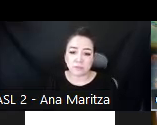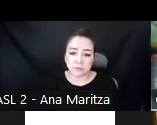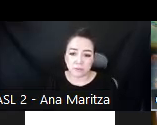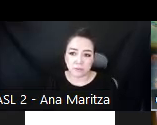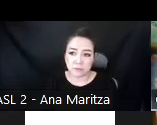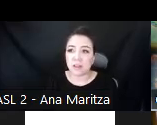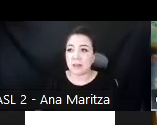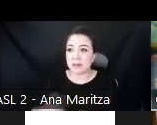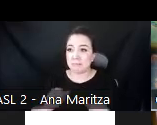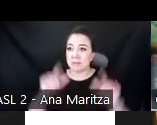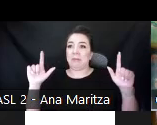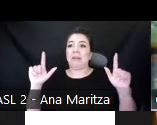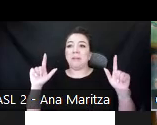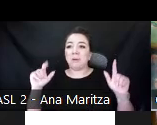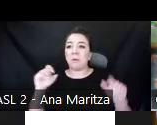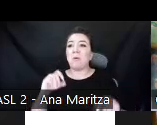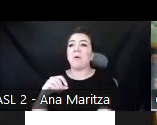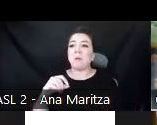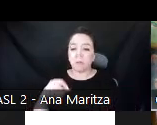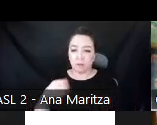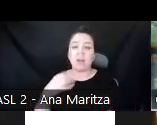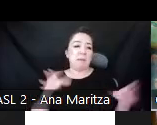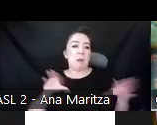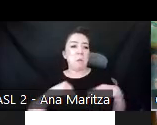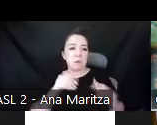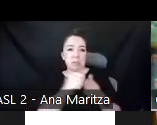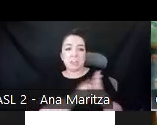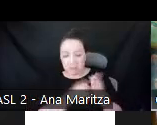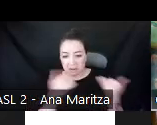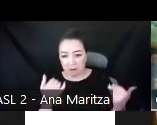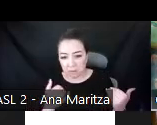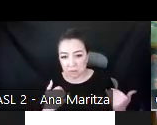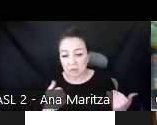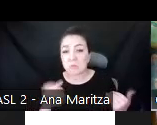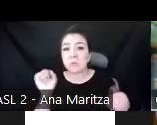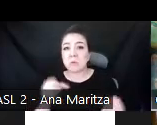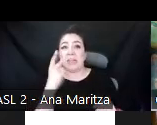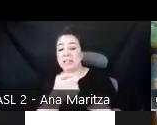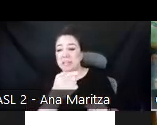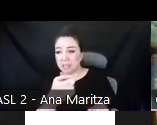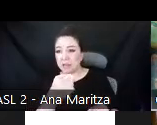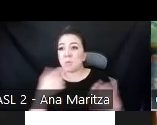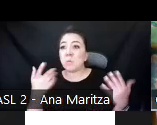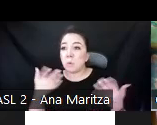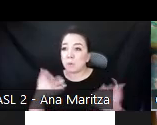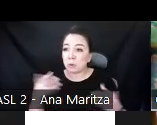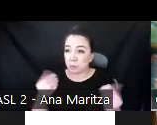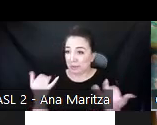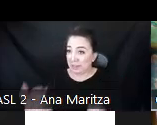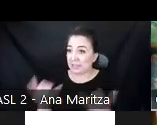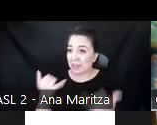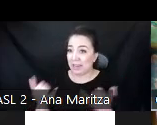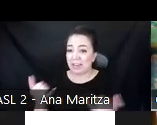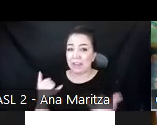Oh, I got to make it bigger or find my own. Well, I have my own agenda. So you can see that what we're going to do today